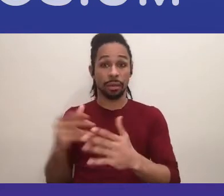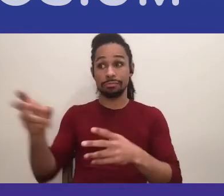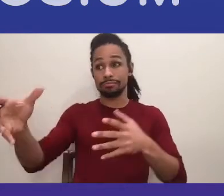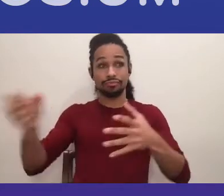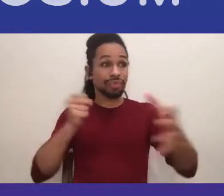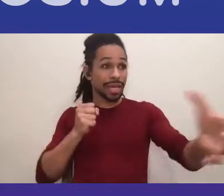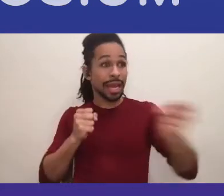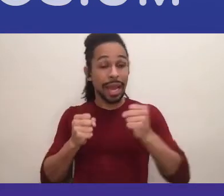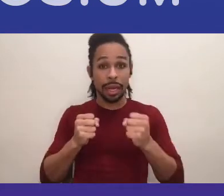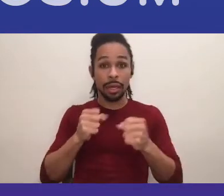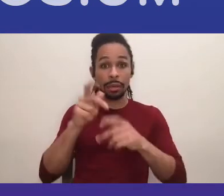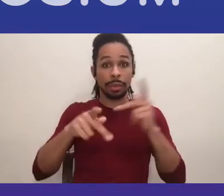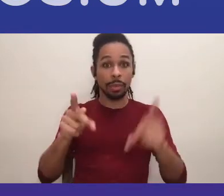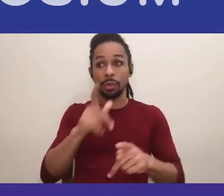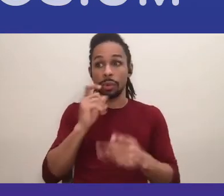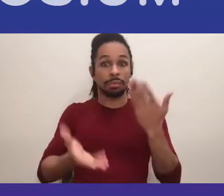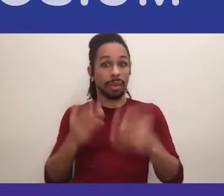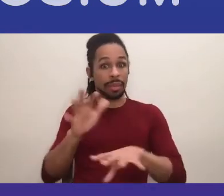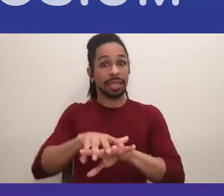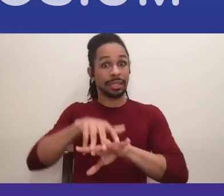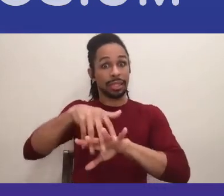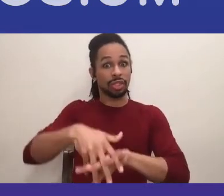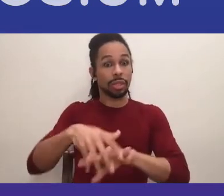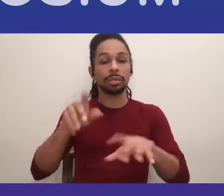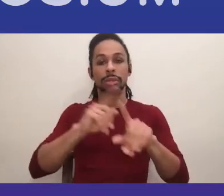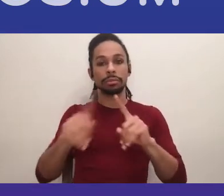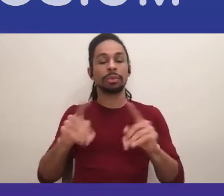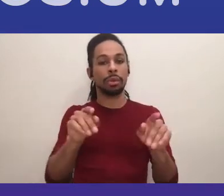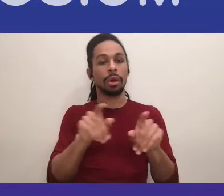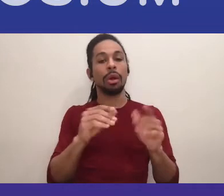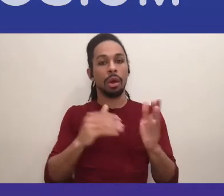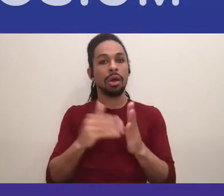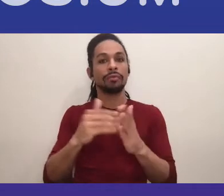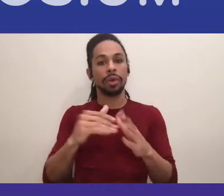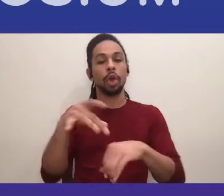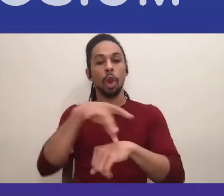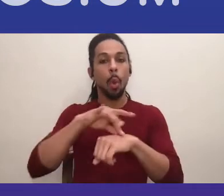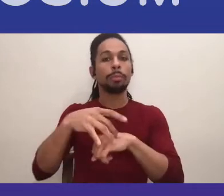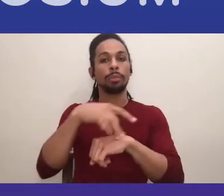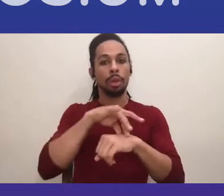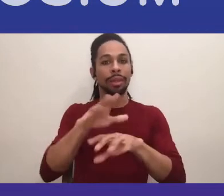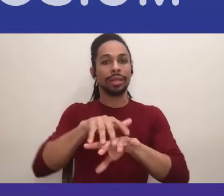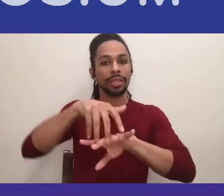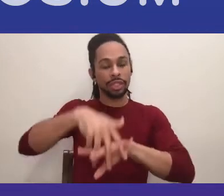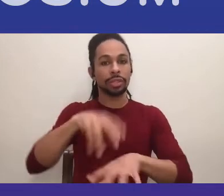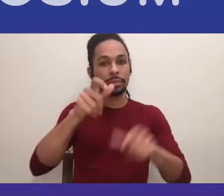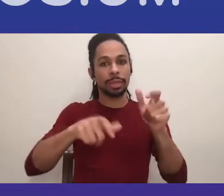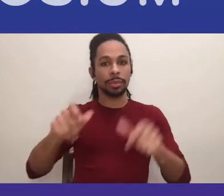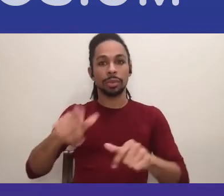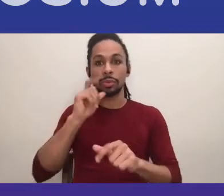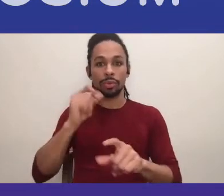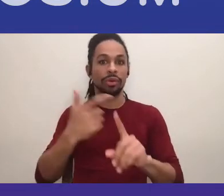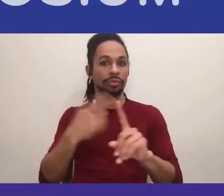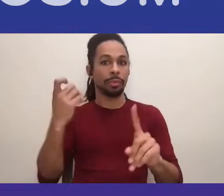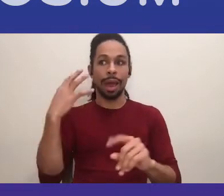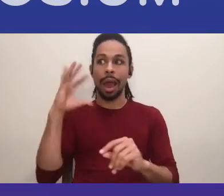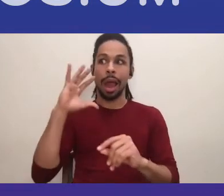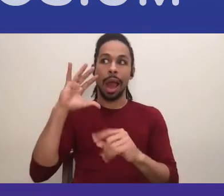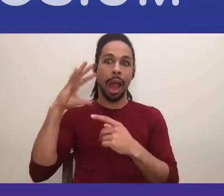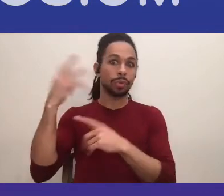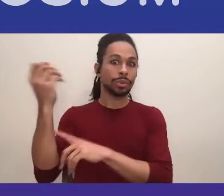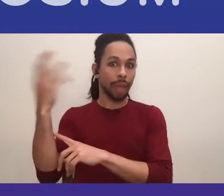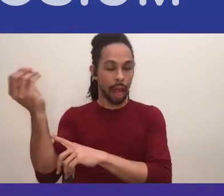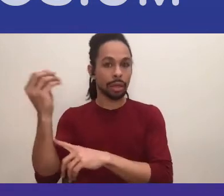be Indigenous, but are often global Indigenous folk or folk who are from outside the territories